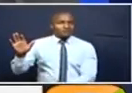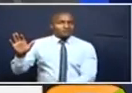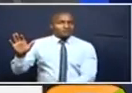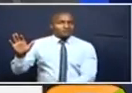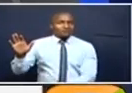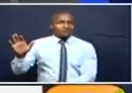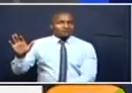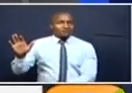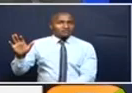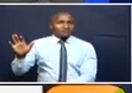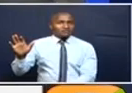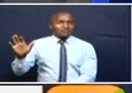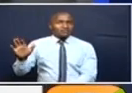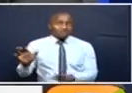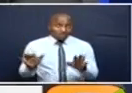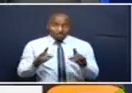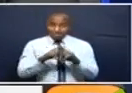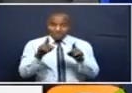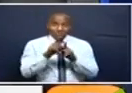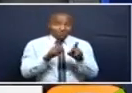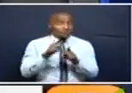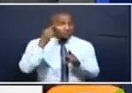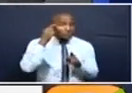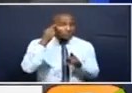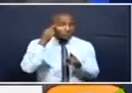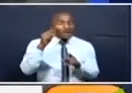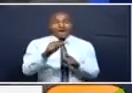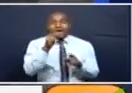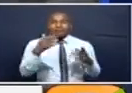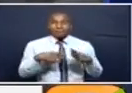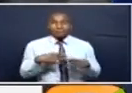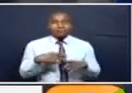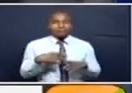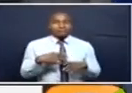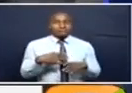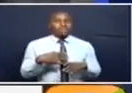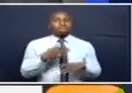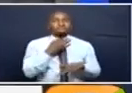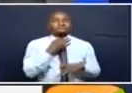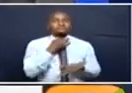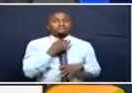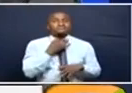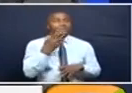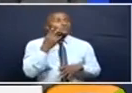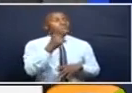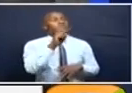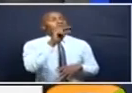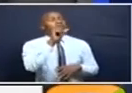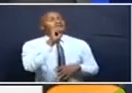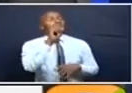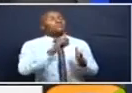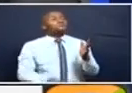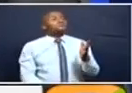difference. Yes, but also remember that there are people who are curious about the excitement of this new phenomenon that NASA is. So they could have